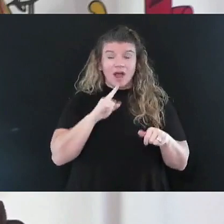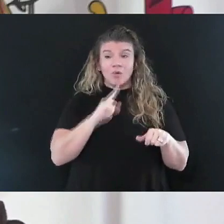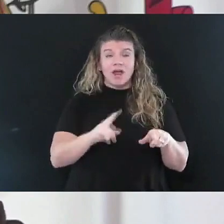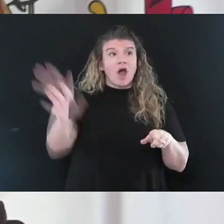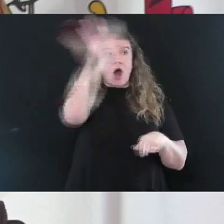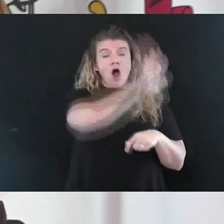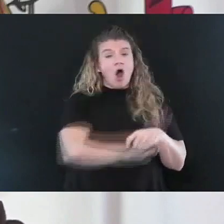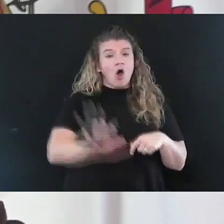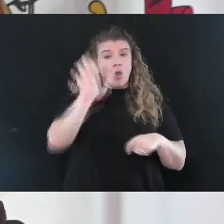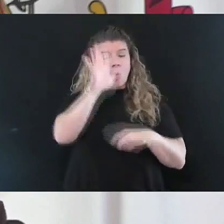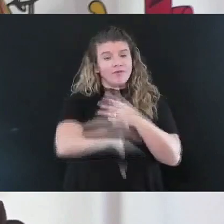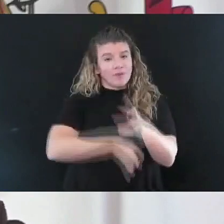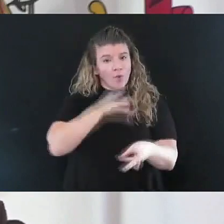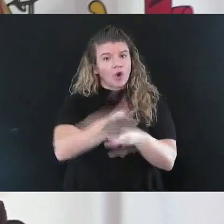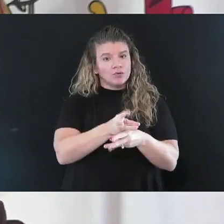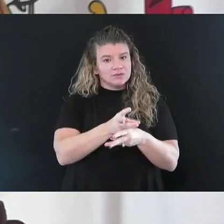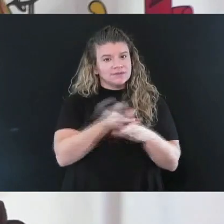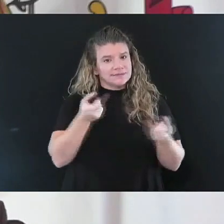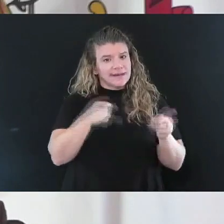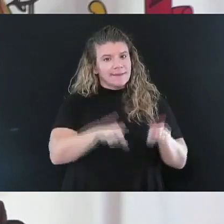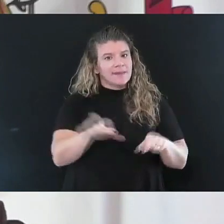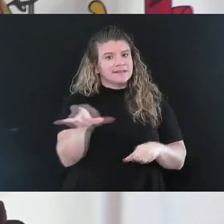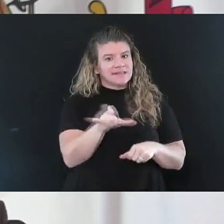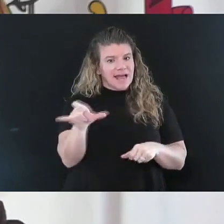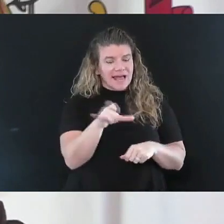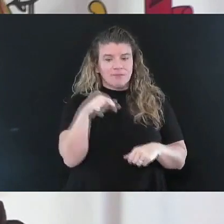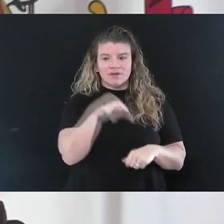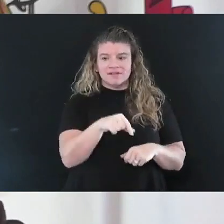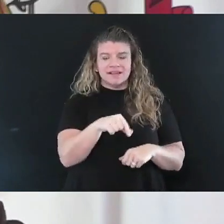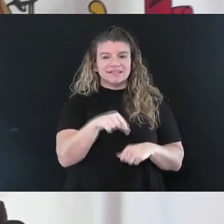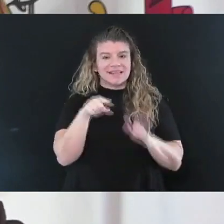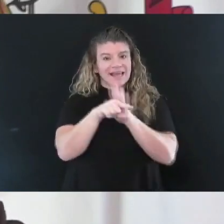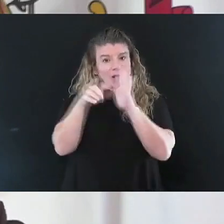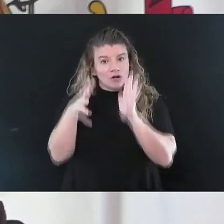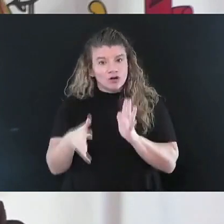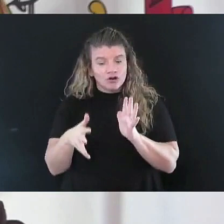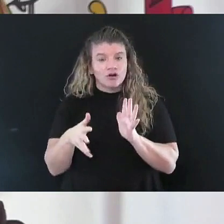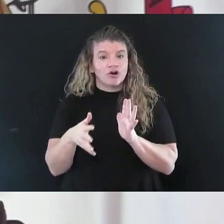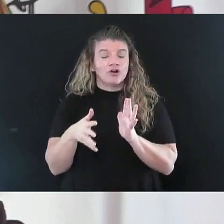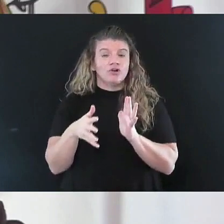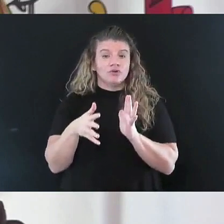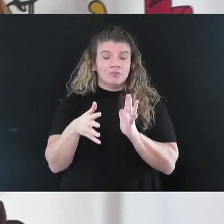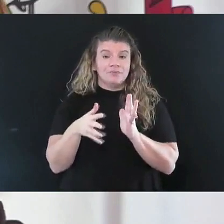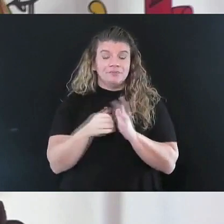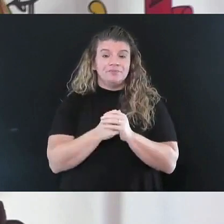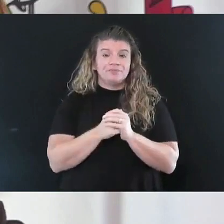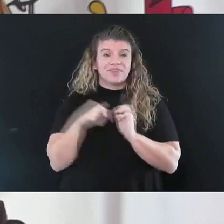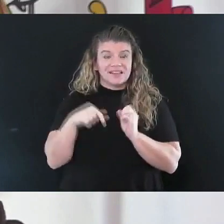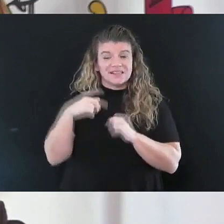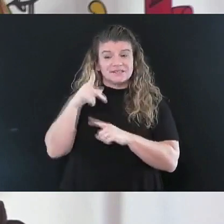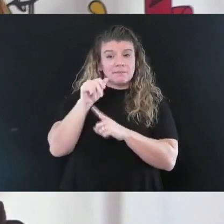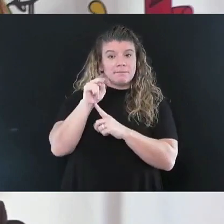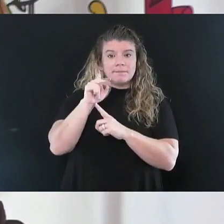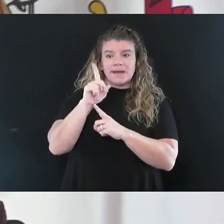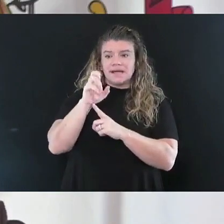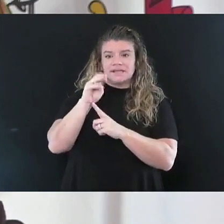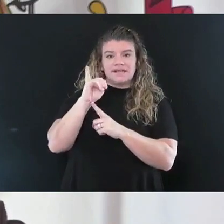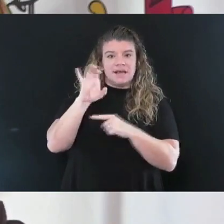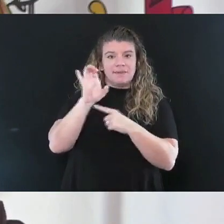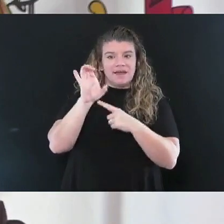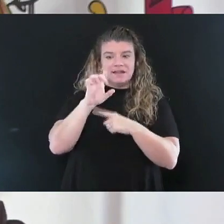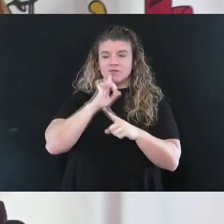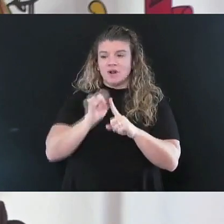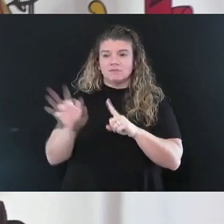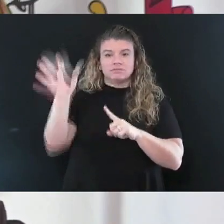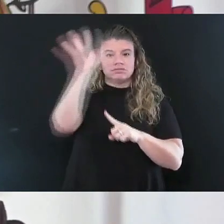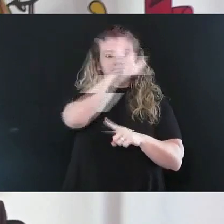nation and all across our globe with this terrible killer, this pandemic that has swept across